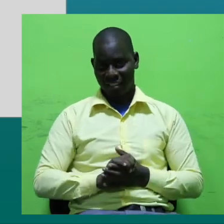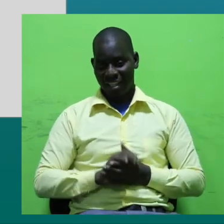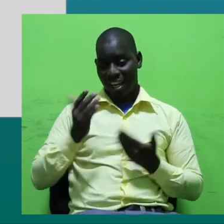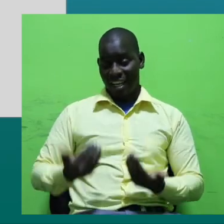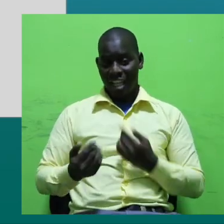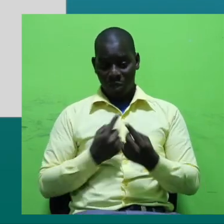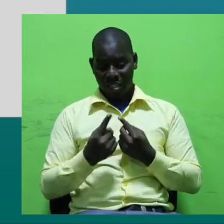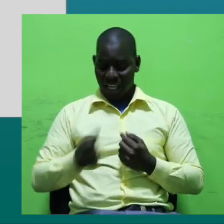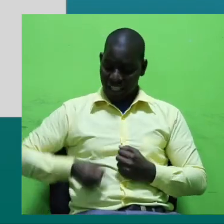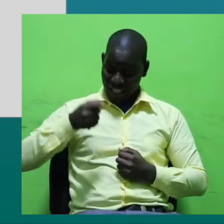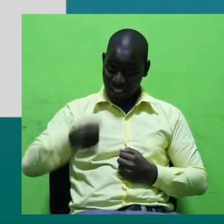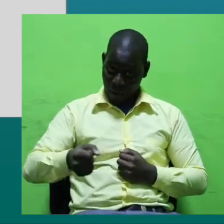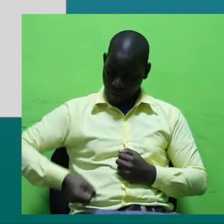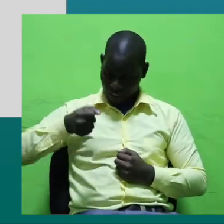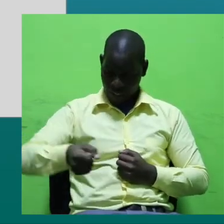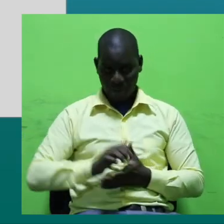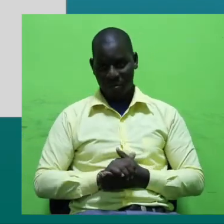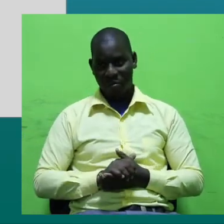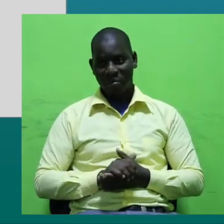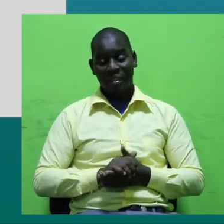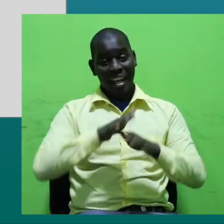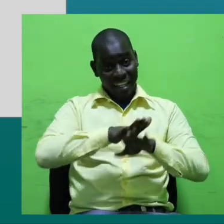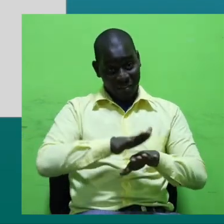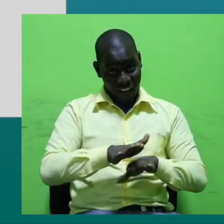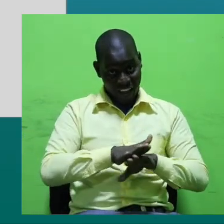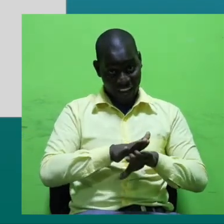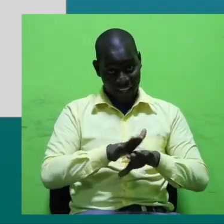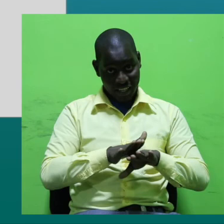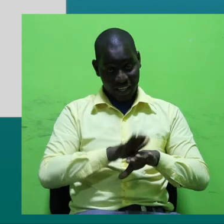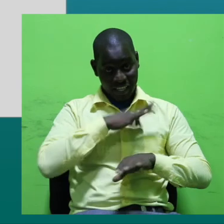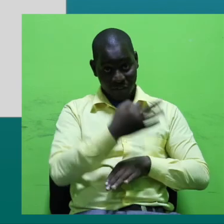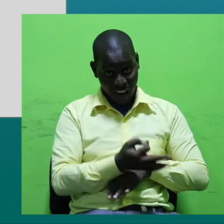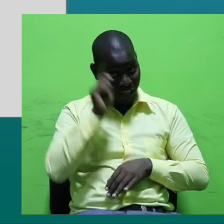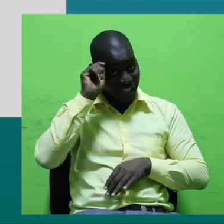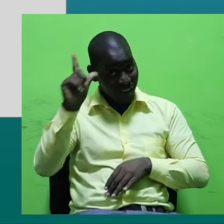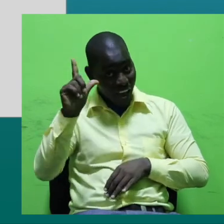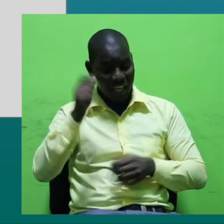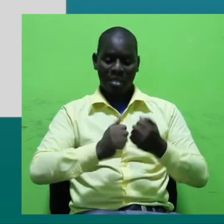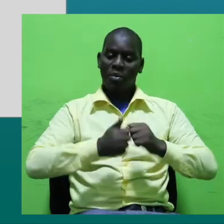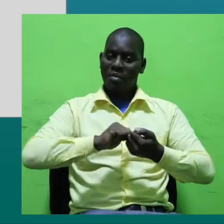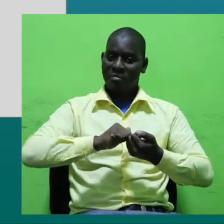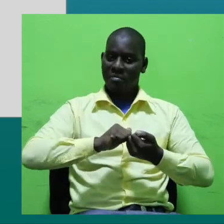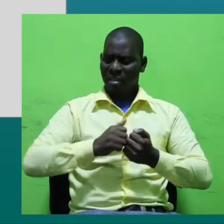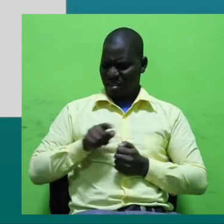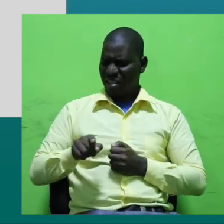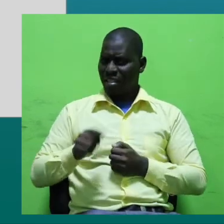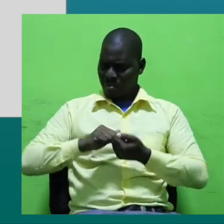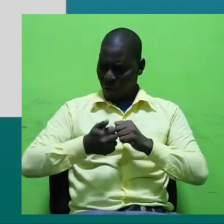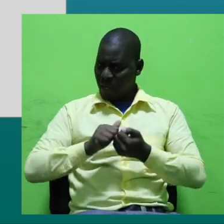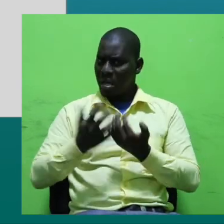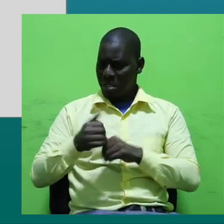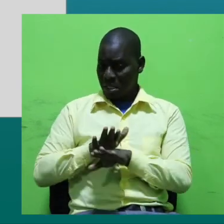Experimentation. In this step, the biologists perform an experiment to test the hypothesis. This